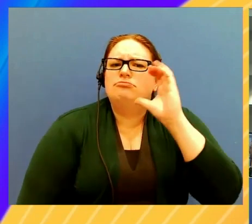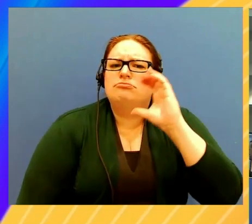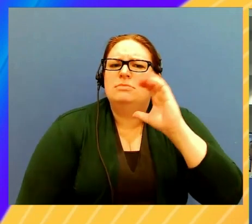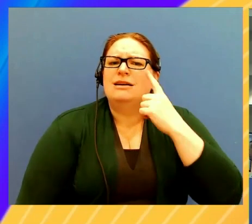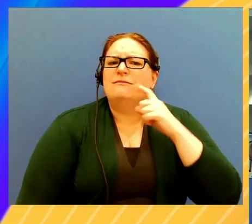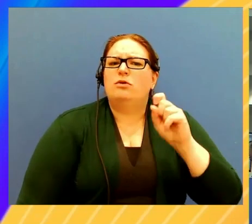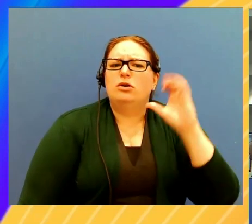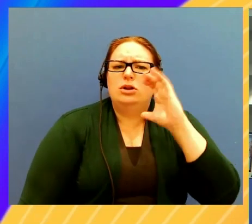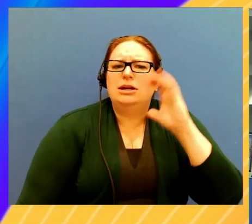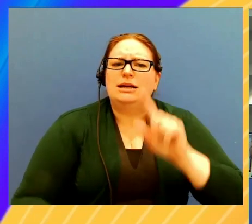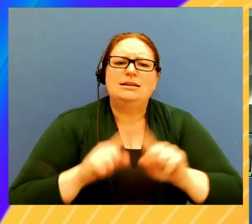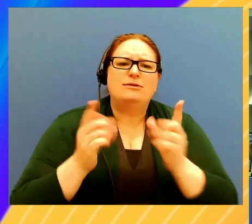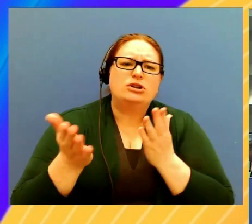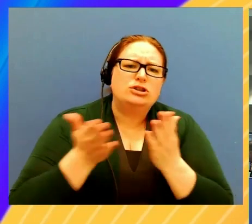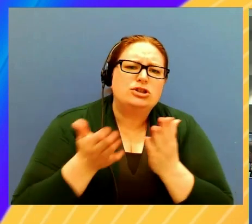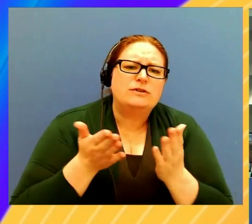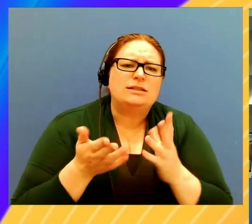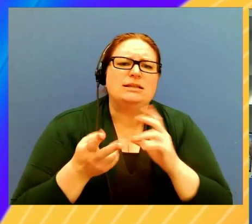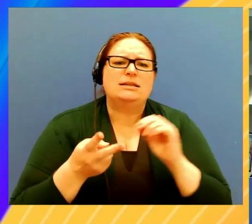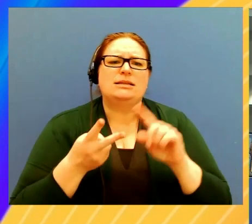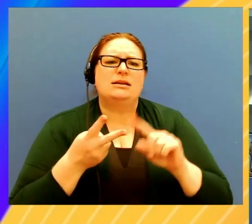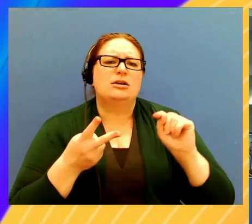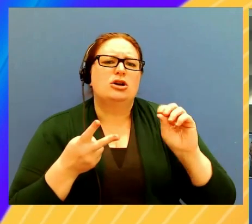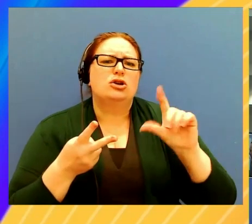and tools from like a hybrid approach?